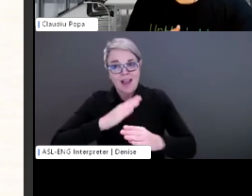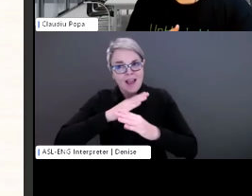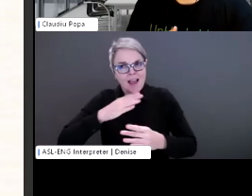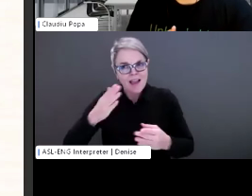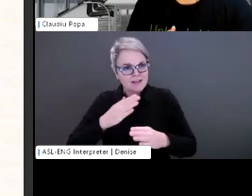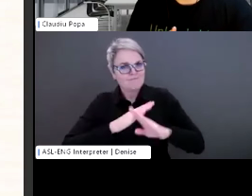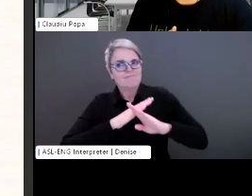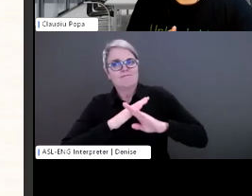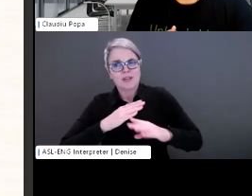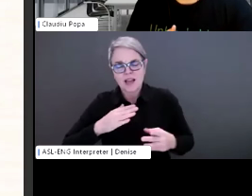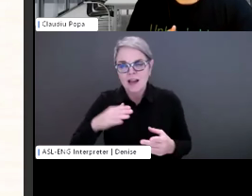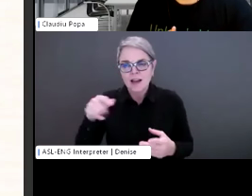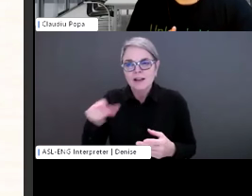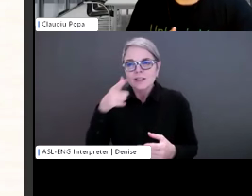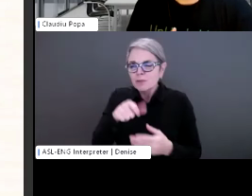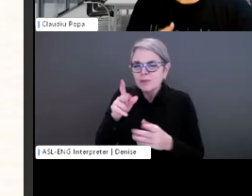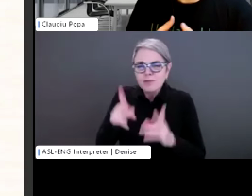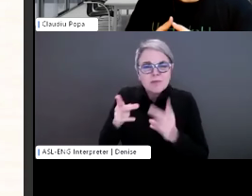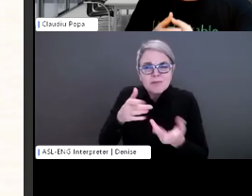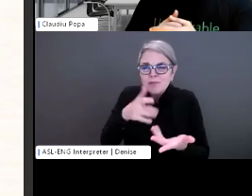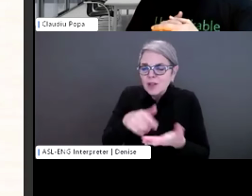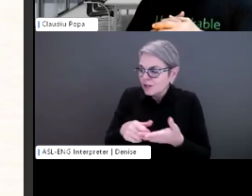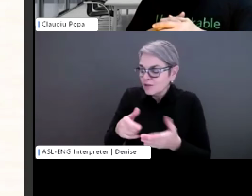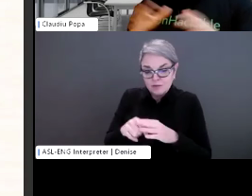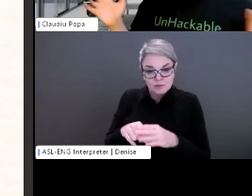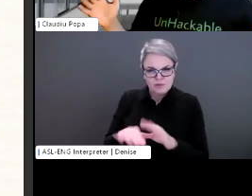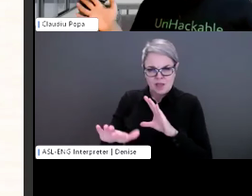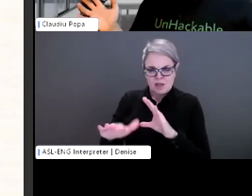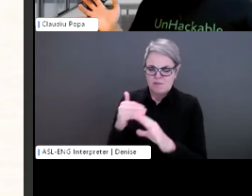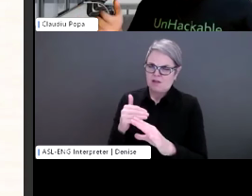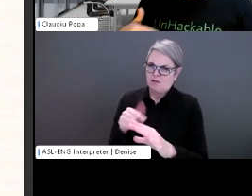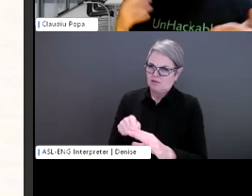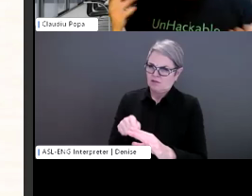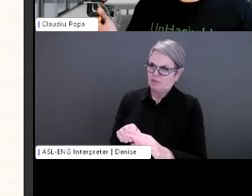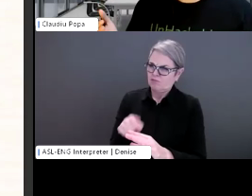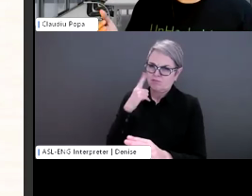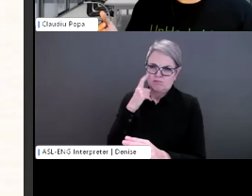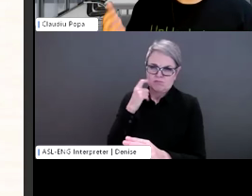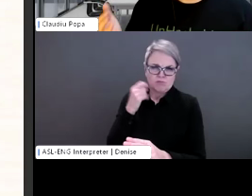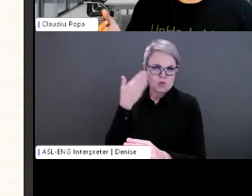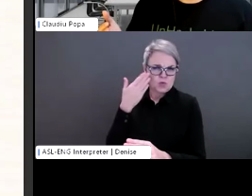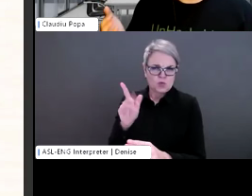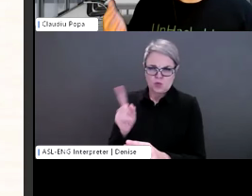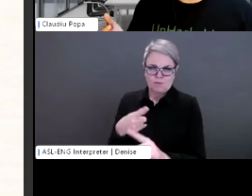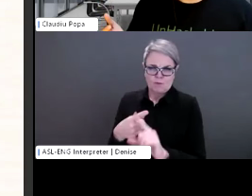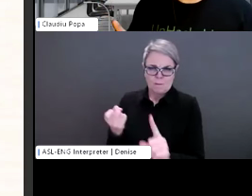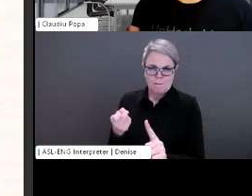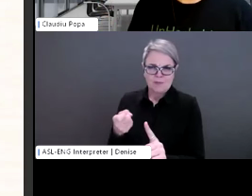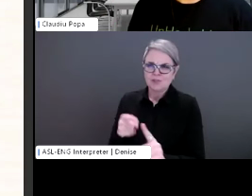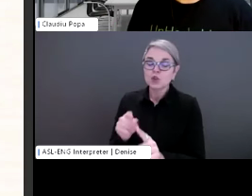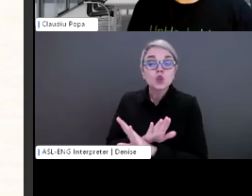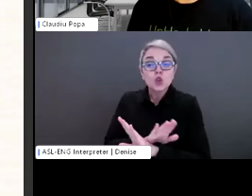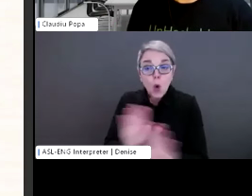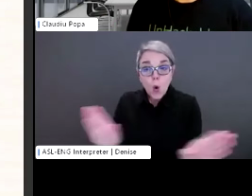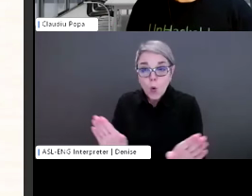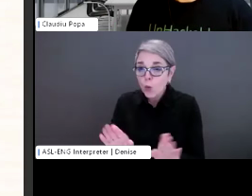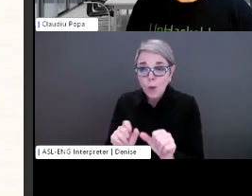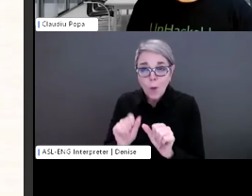that it's likely to be unsolicited, that goes a long way. And it also saves you a lot of time,